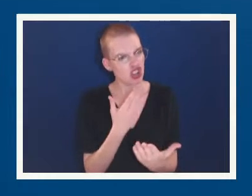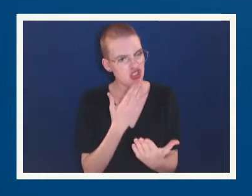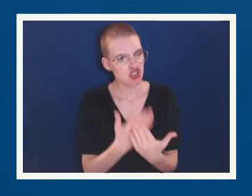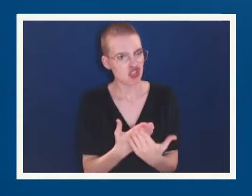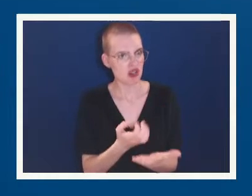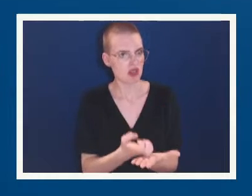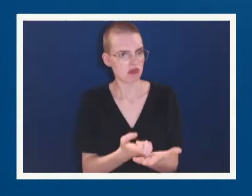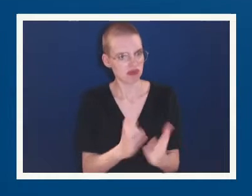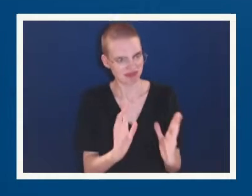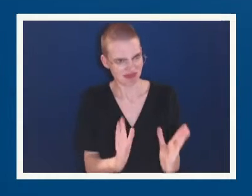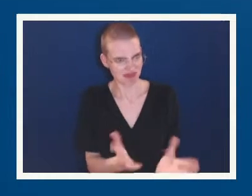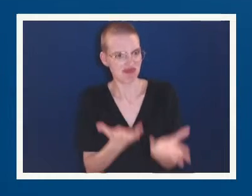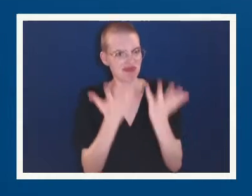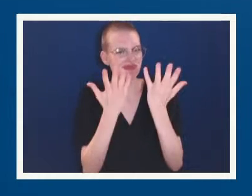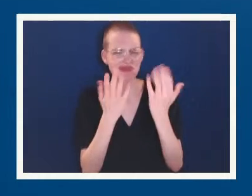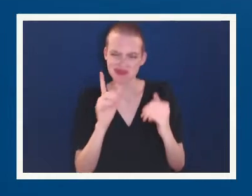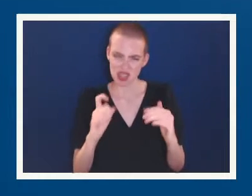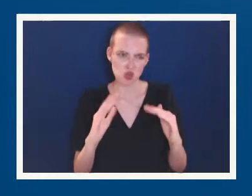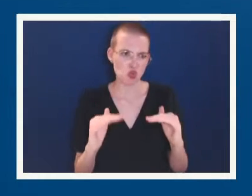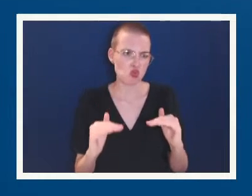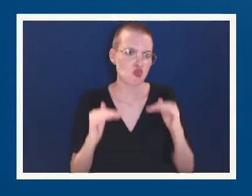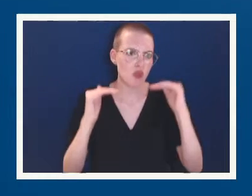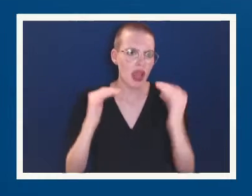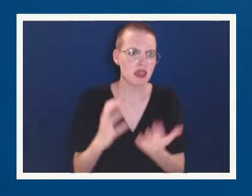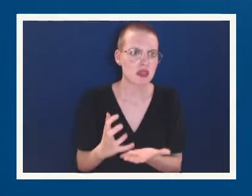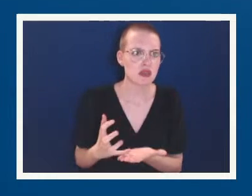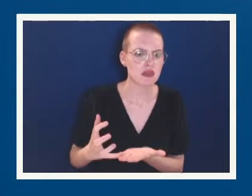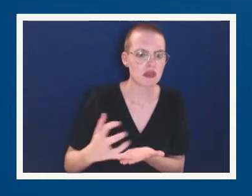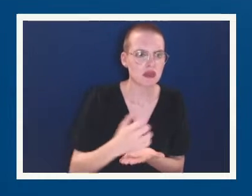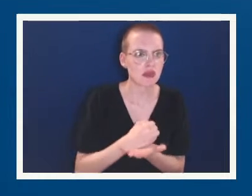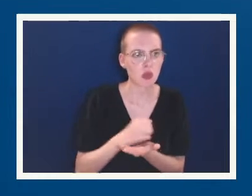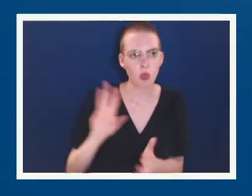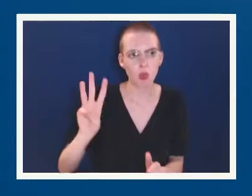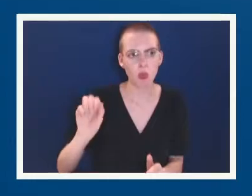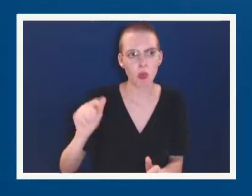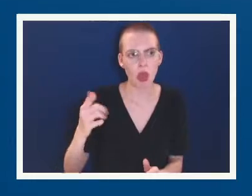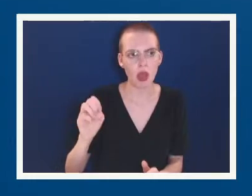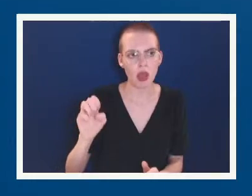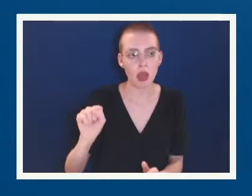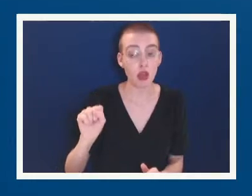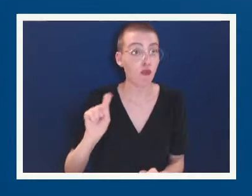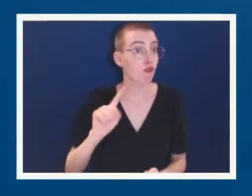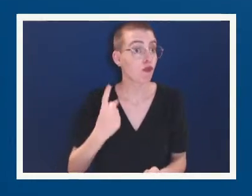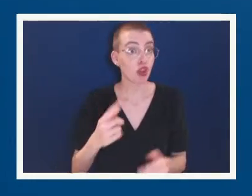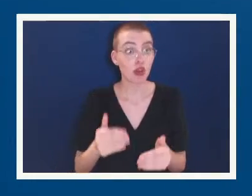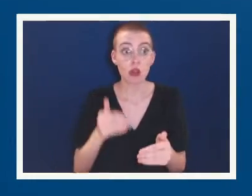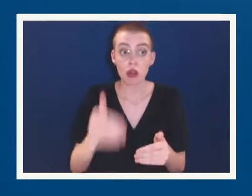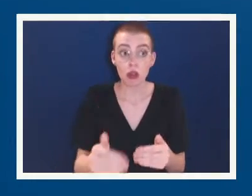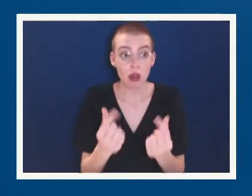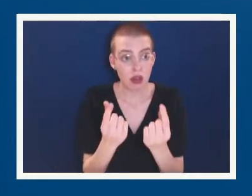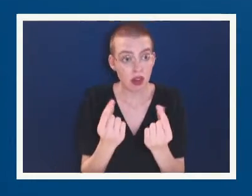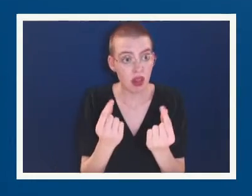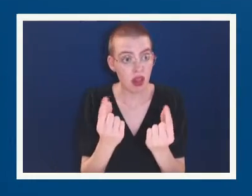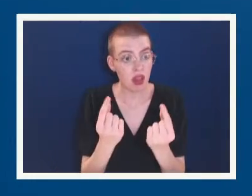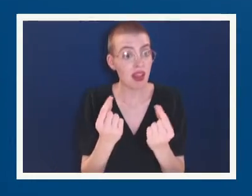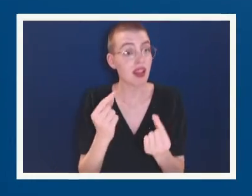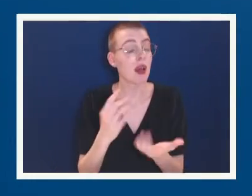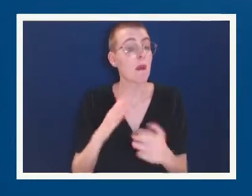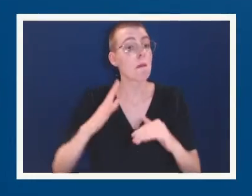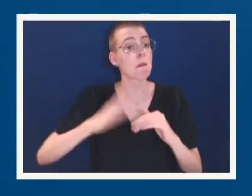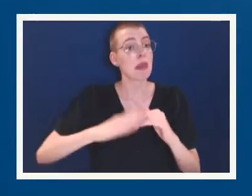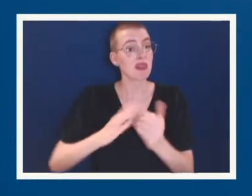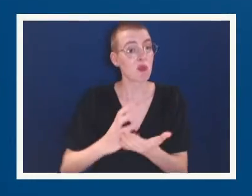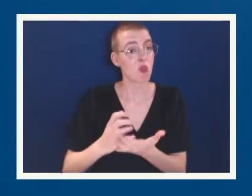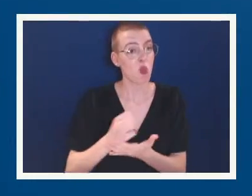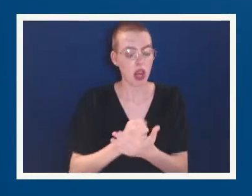this Commonwealth, and it starts by raising the minimum wage to $15 an hour.